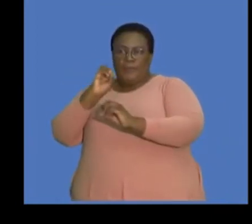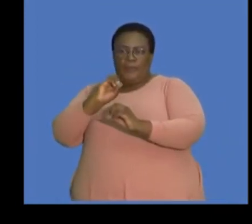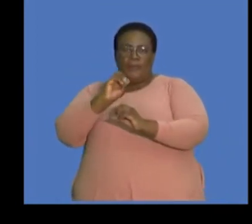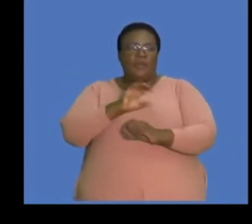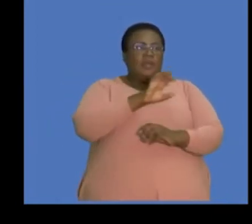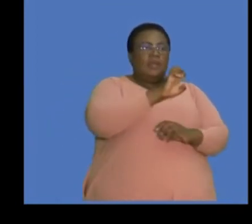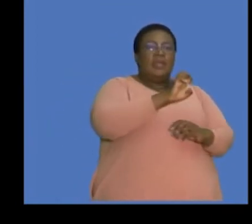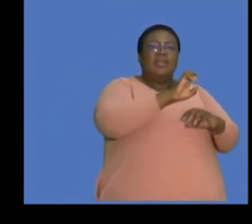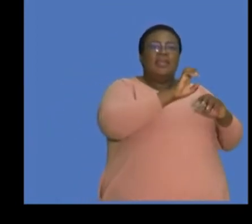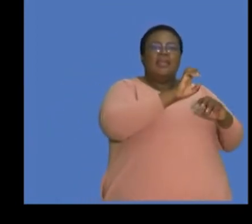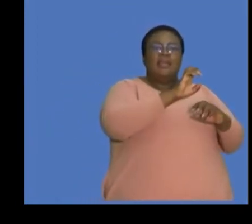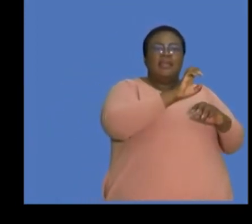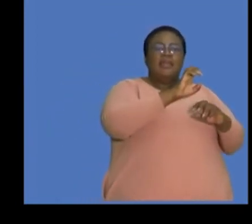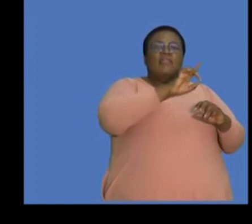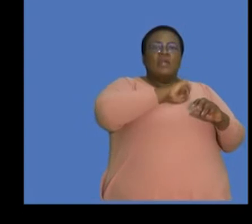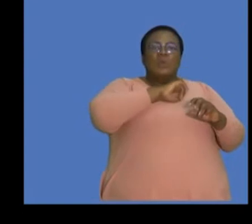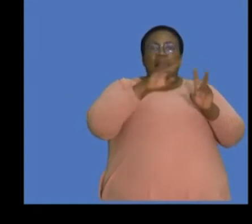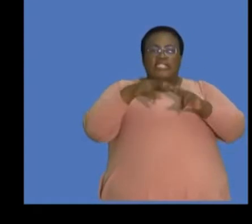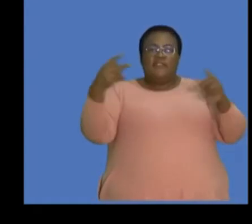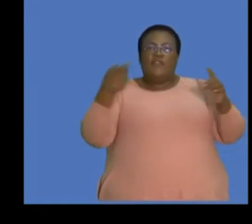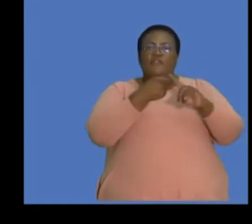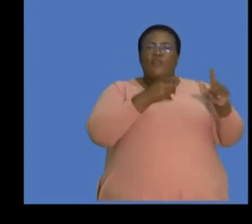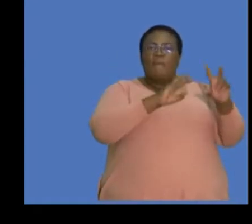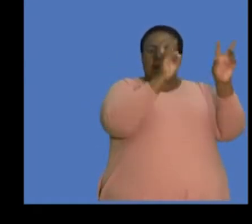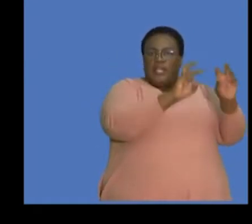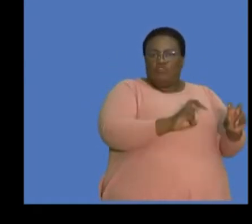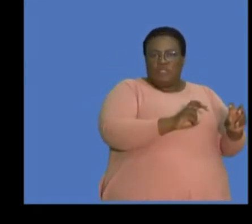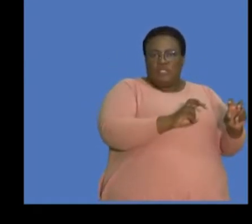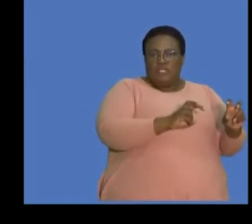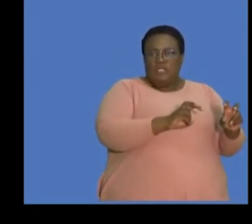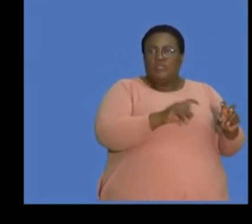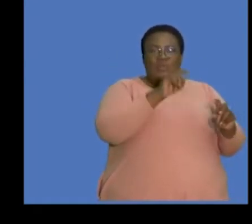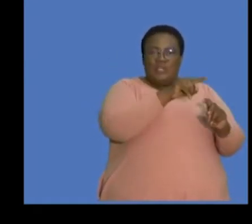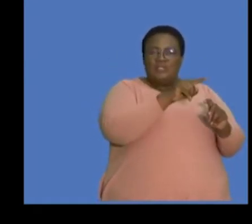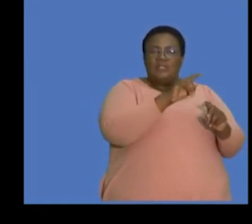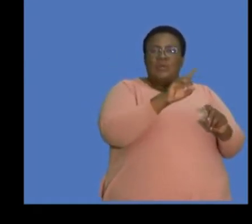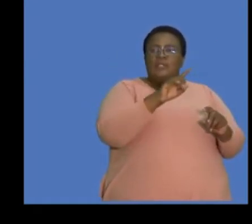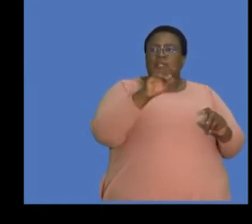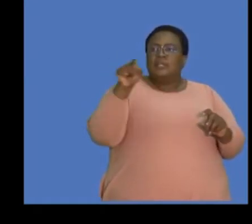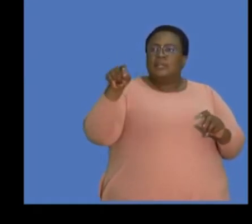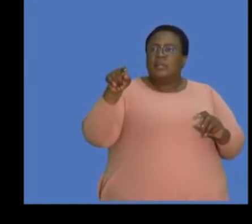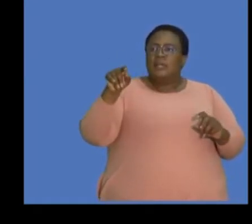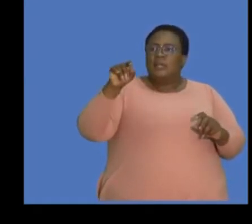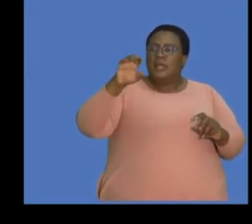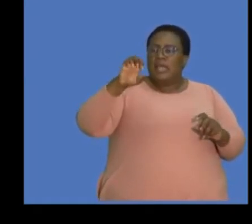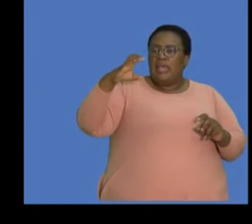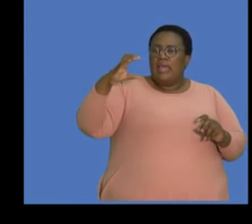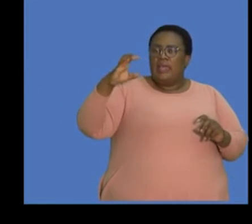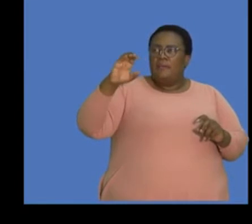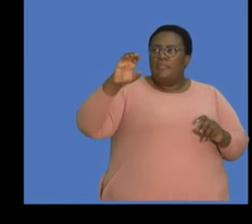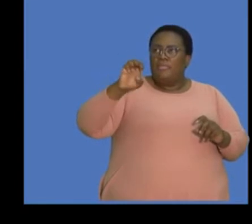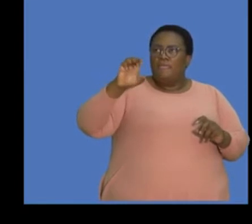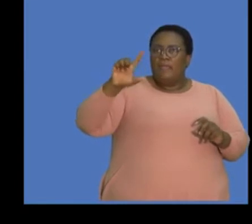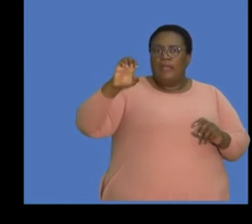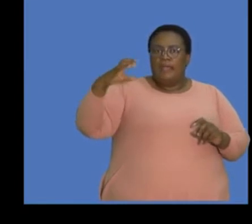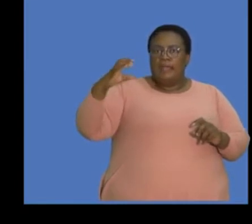word electro suggests something about charge, and this is about electrons essentially, okay? So electrostatics